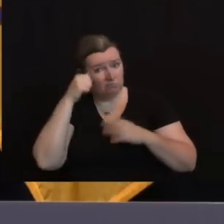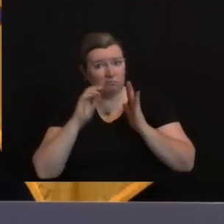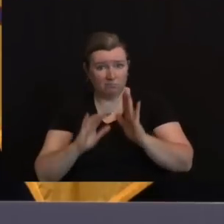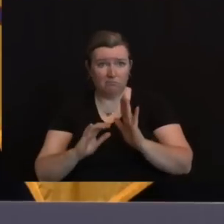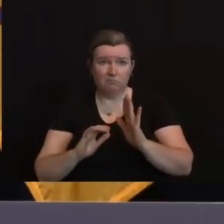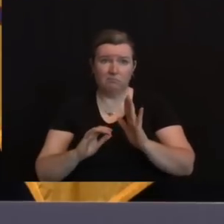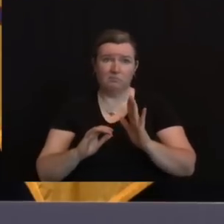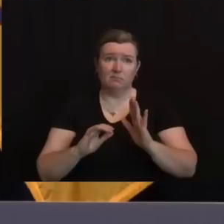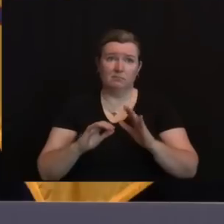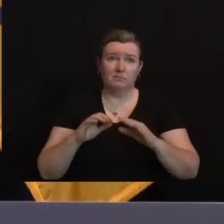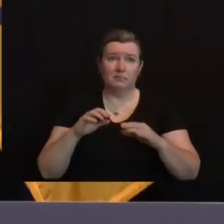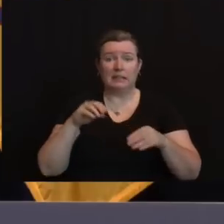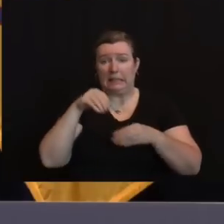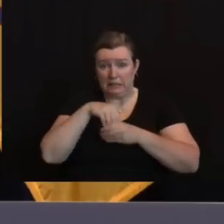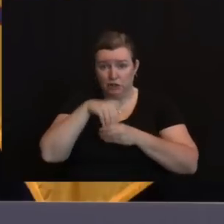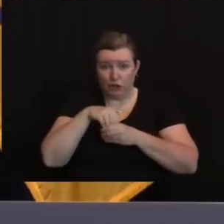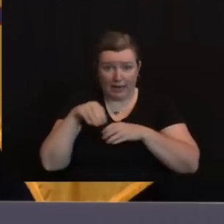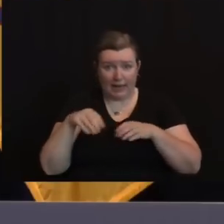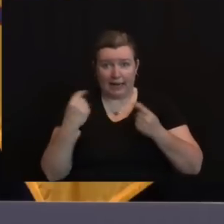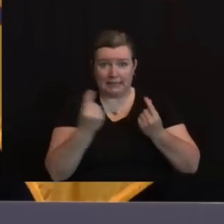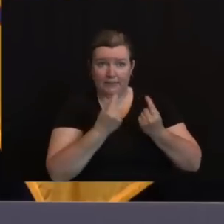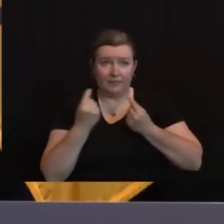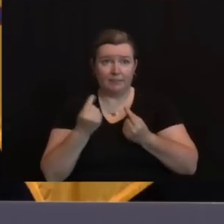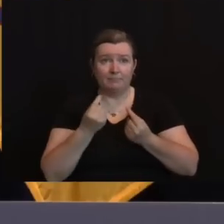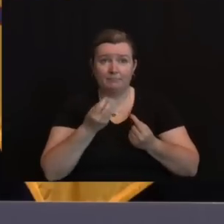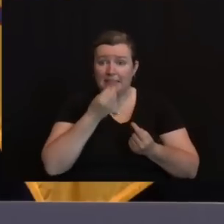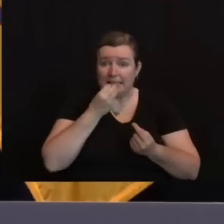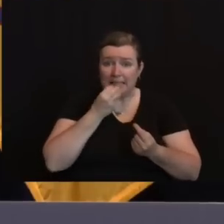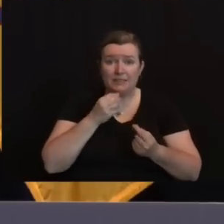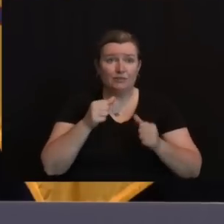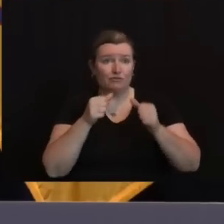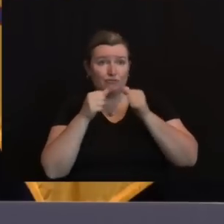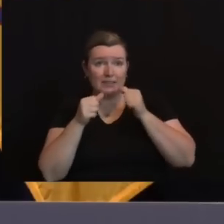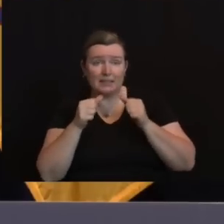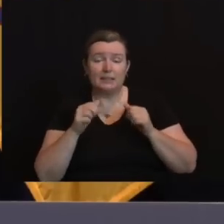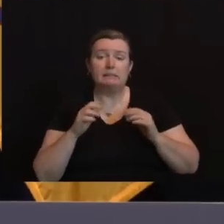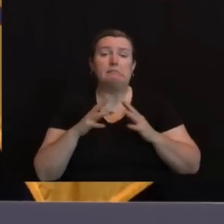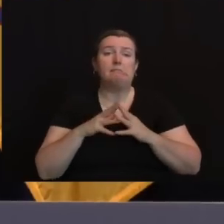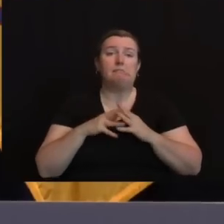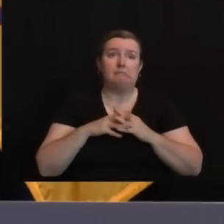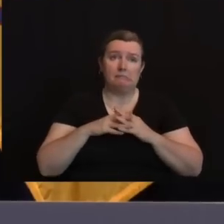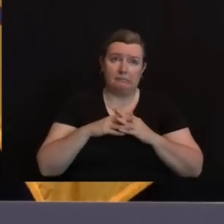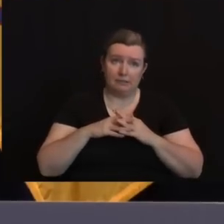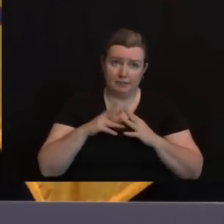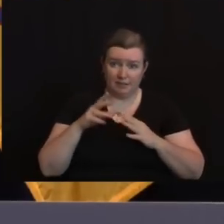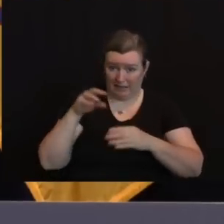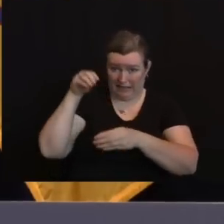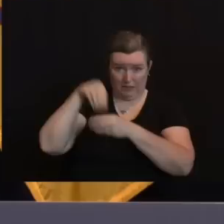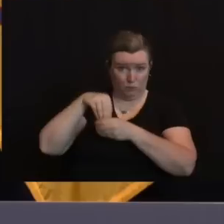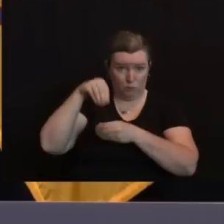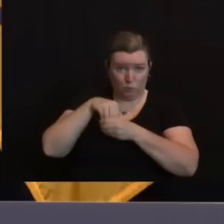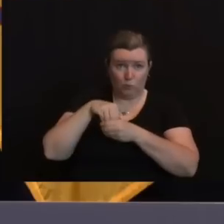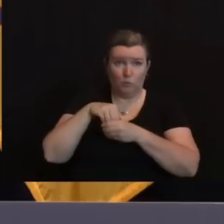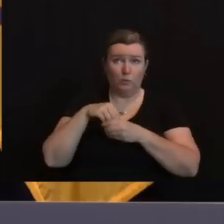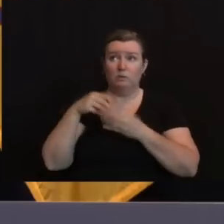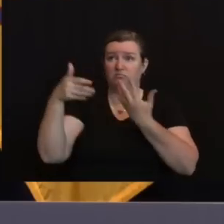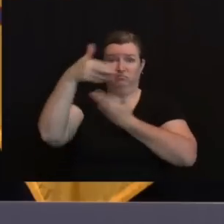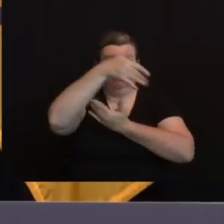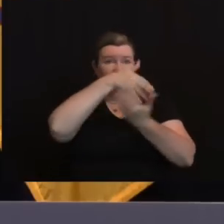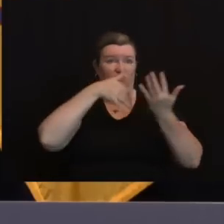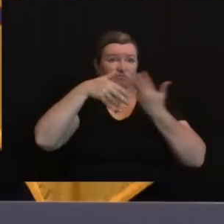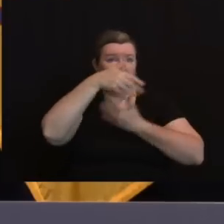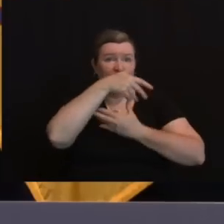indoor activity, which involves food or drink. Just let's review them for a second. You're indoors. Ventilation is an